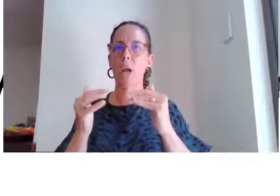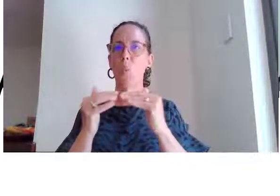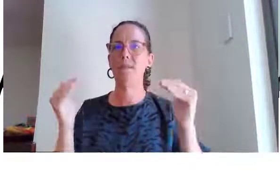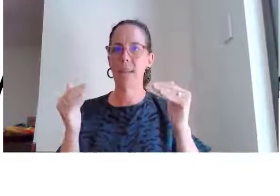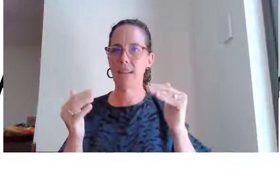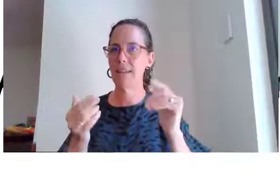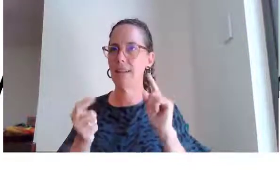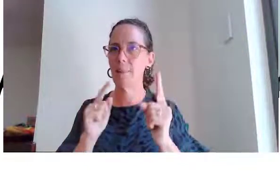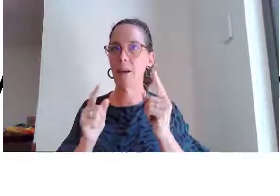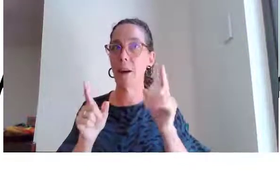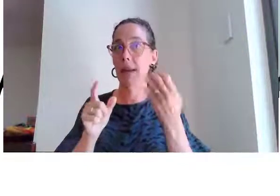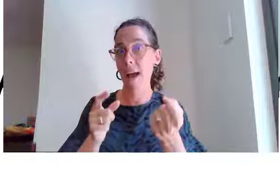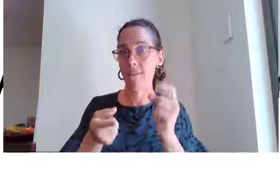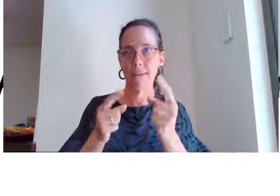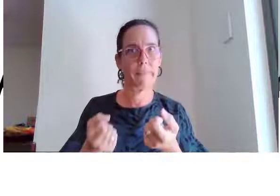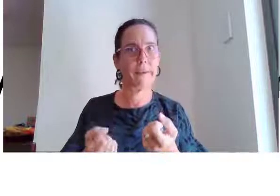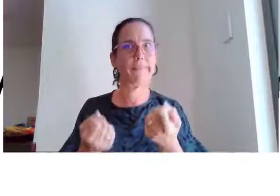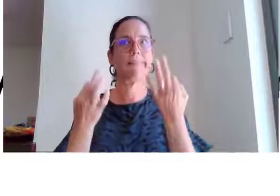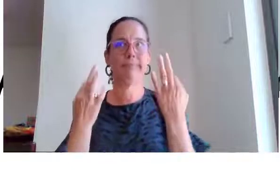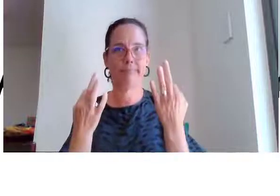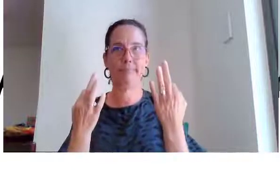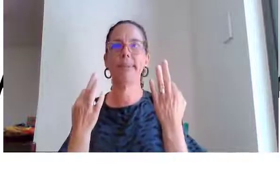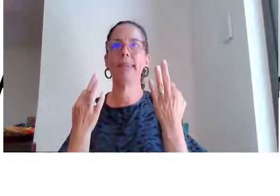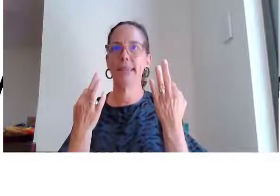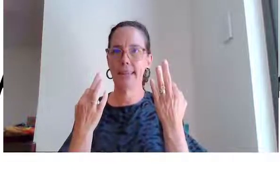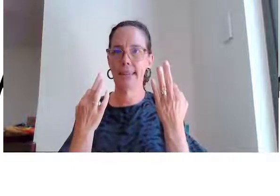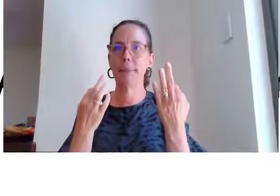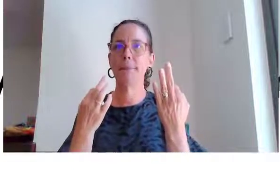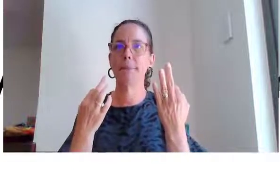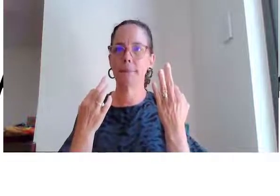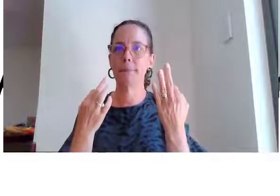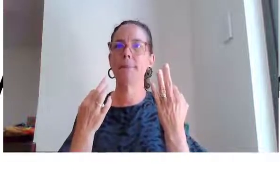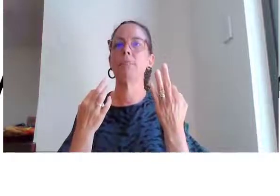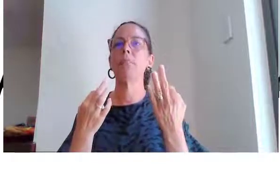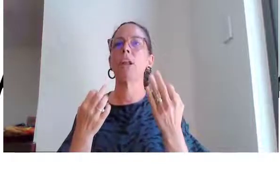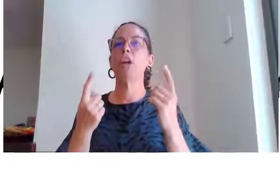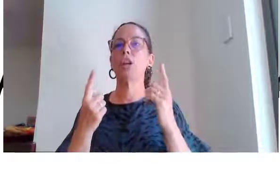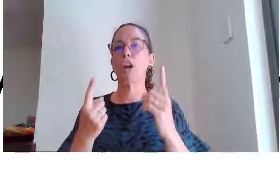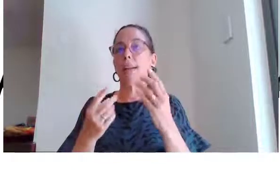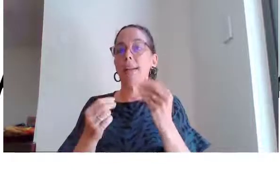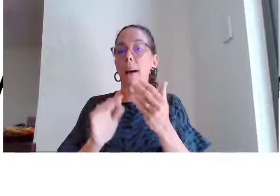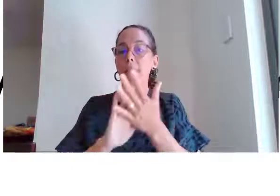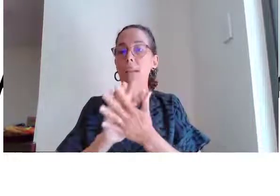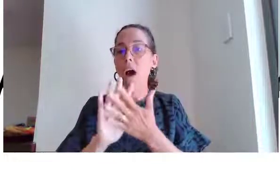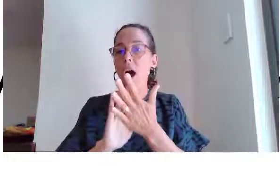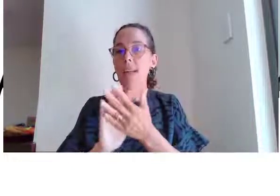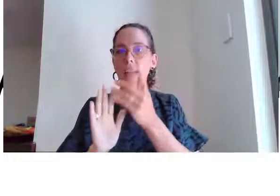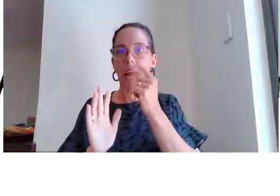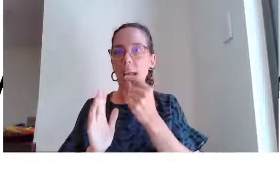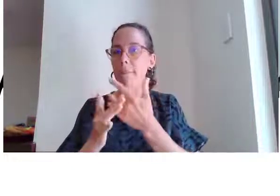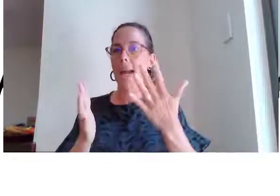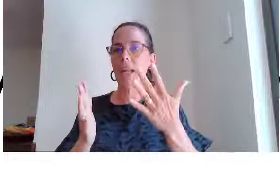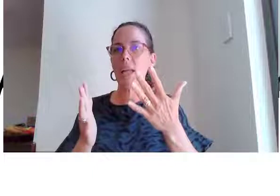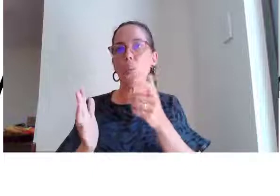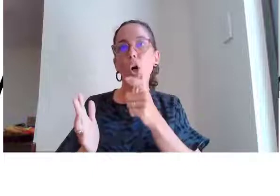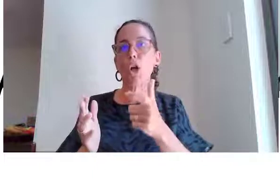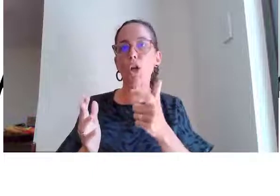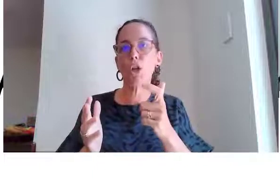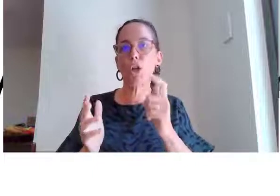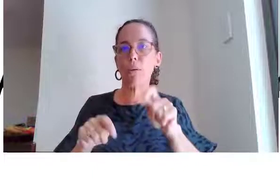So we actually are looking for semantic equivalence, and sometimes that is there between just one particular word and one sign, but sometimes it's